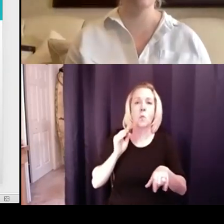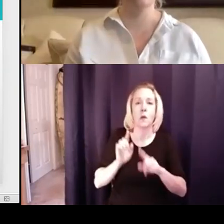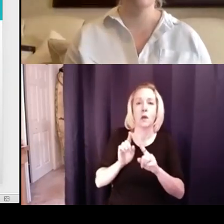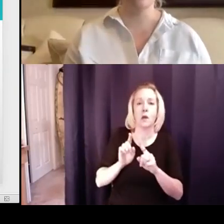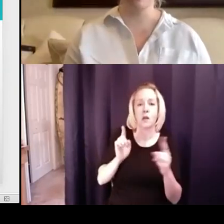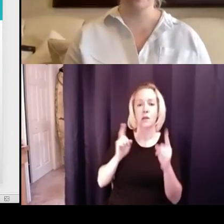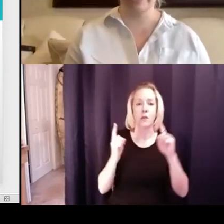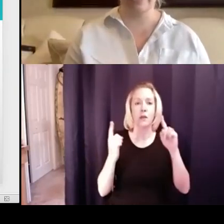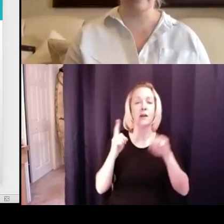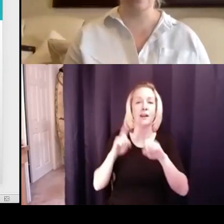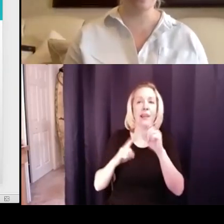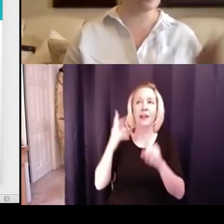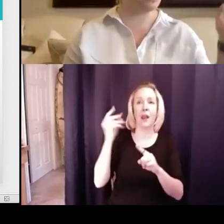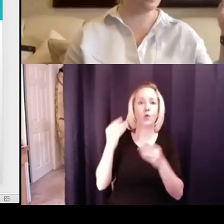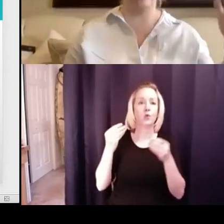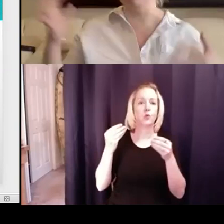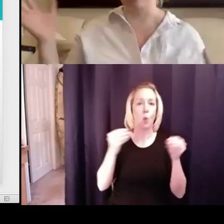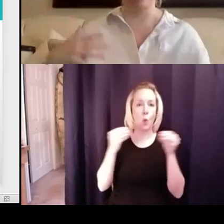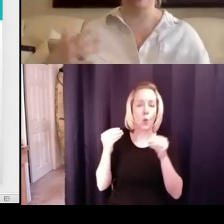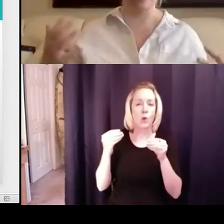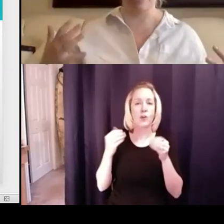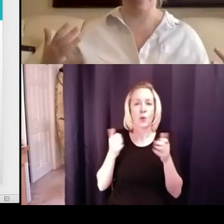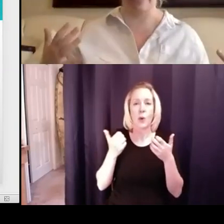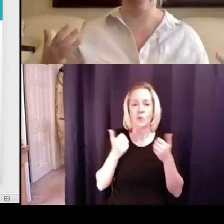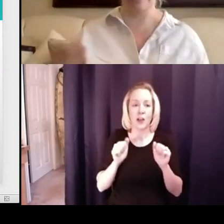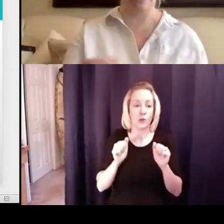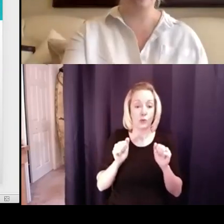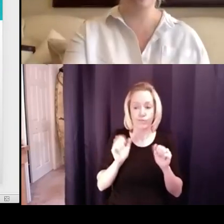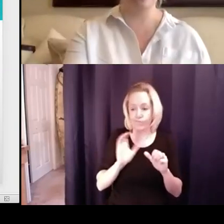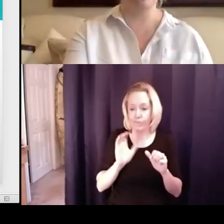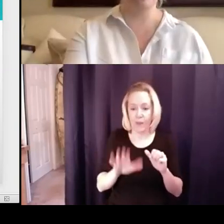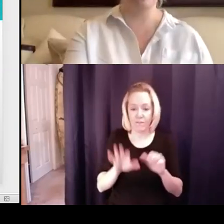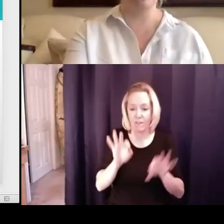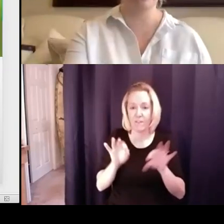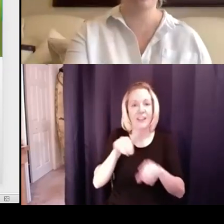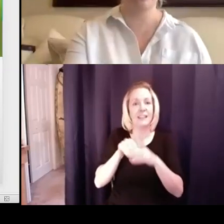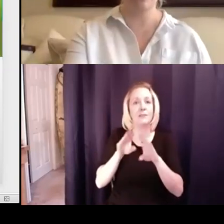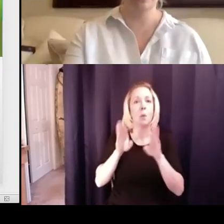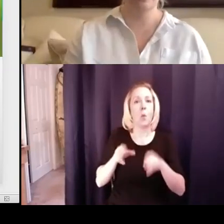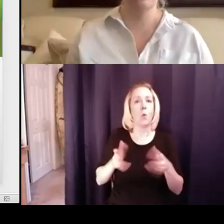stores. So I've been trying to do things with items that I literally am just finding around the house.